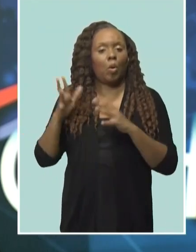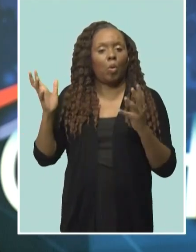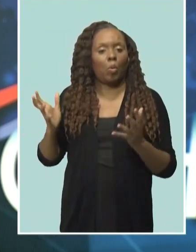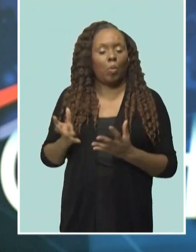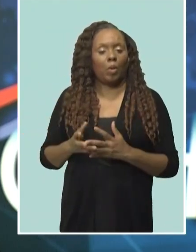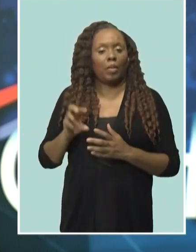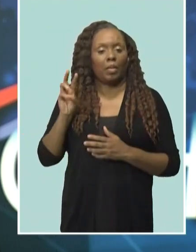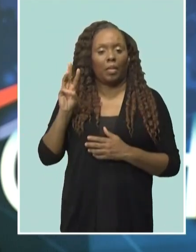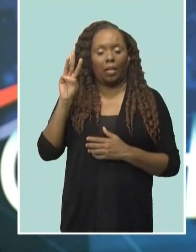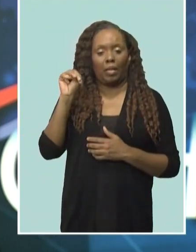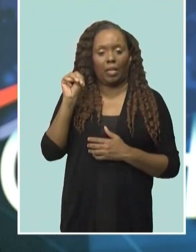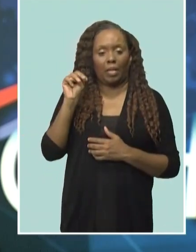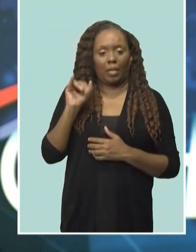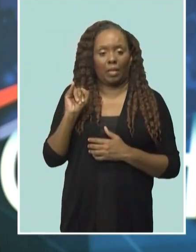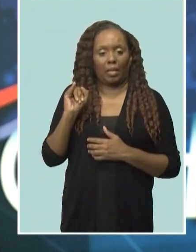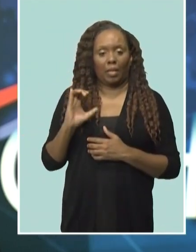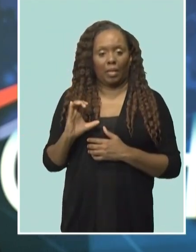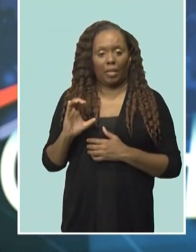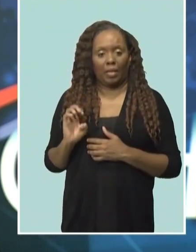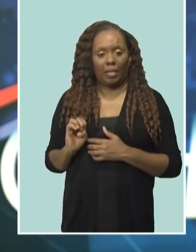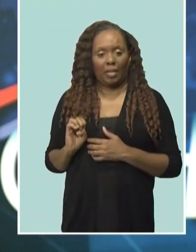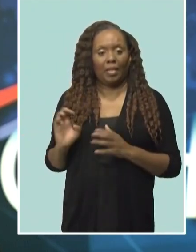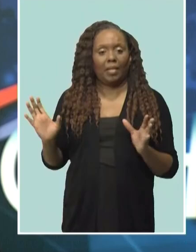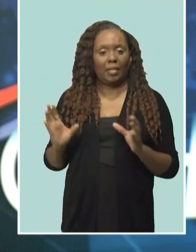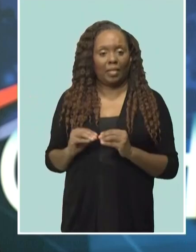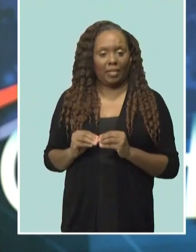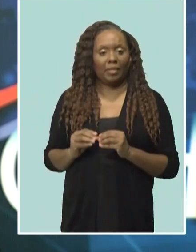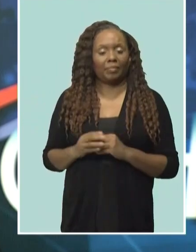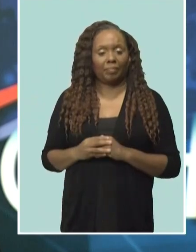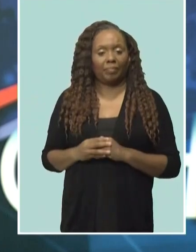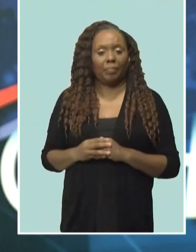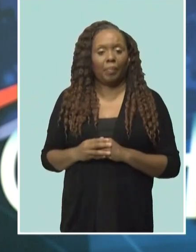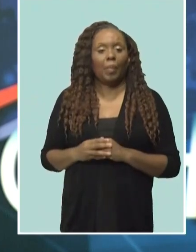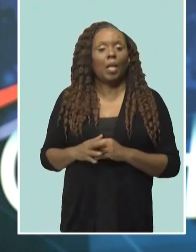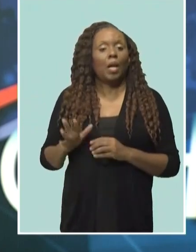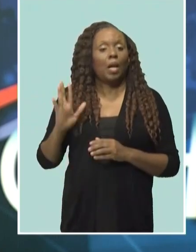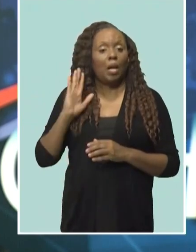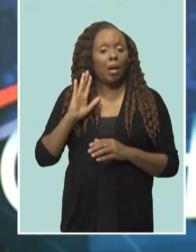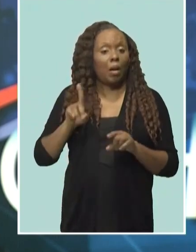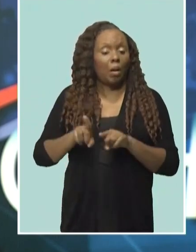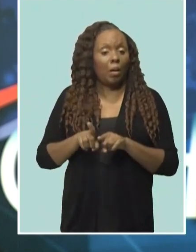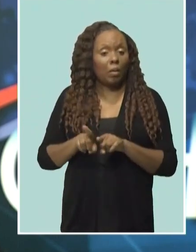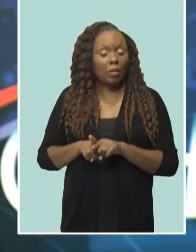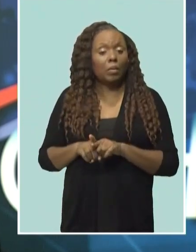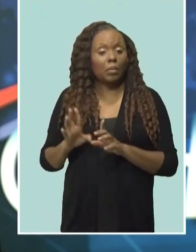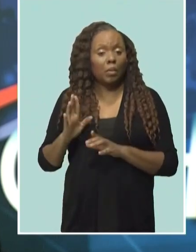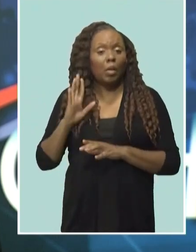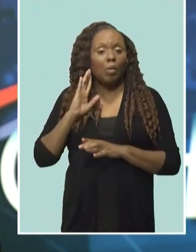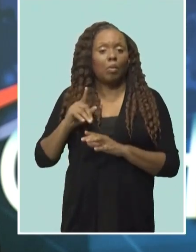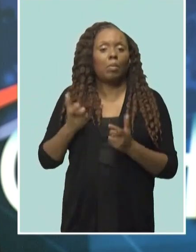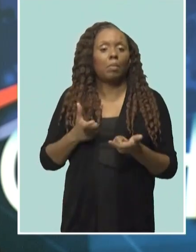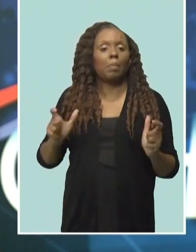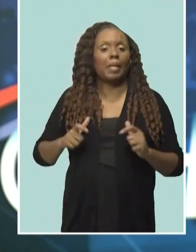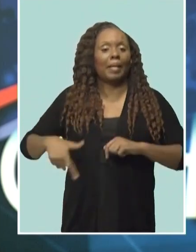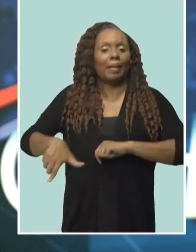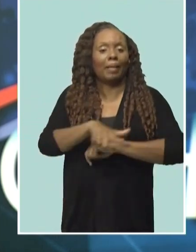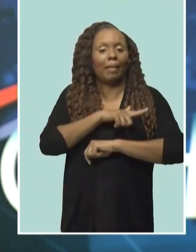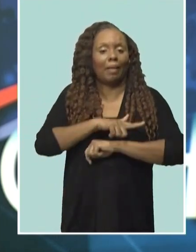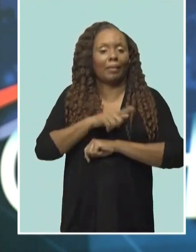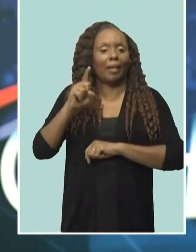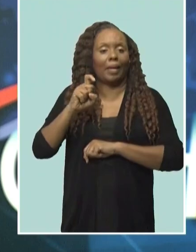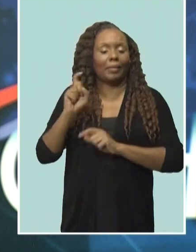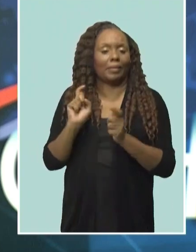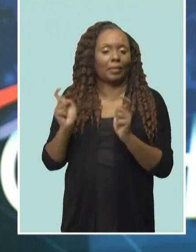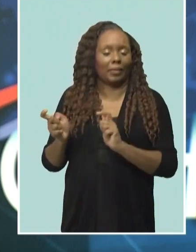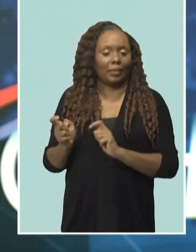Meeting, Incentive, Conferencing and Exhibitions Conference, the Barbados edition, also called the Barbados Land Exchange.